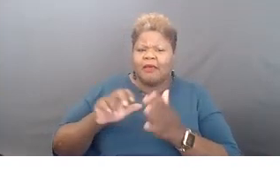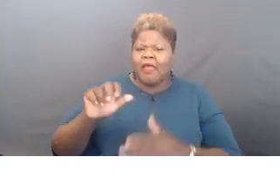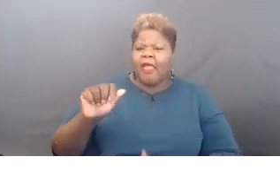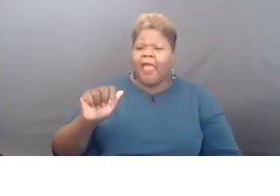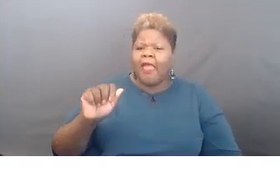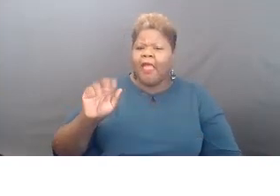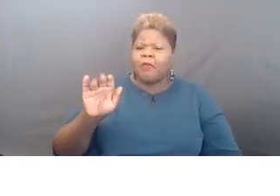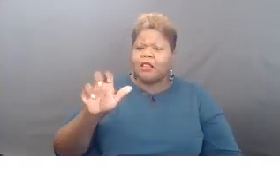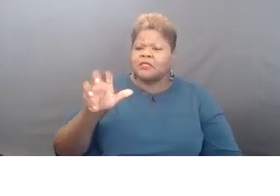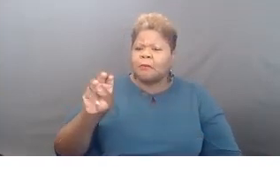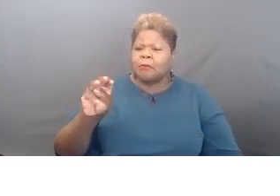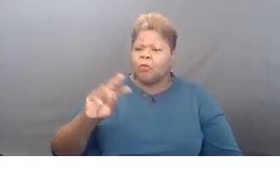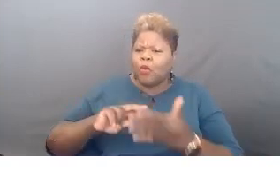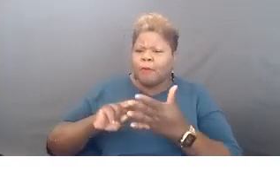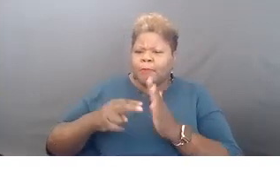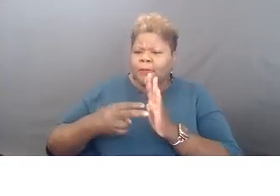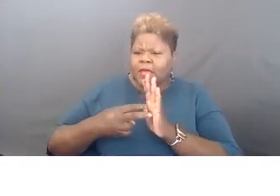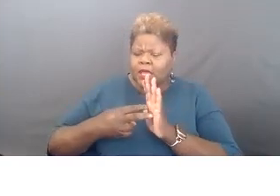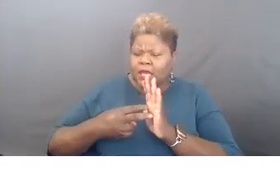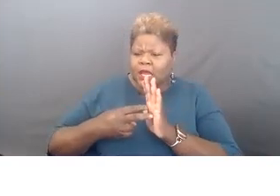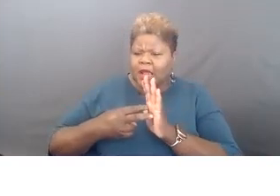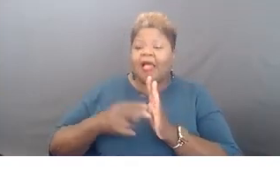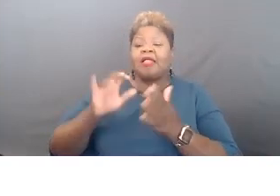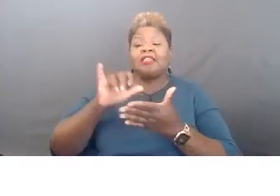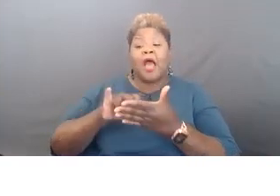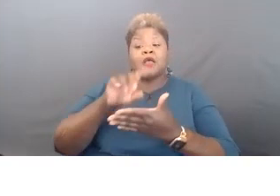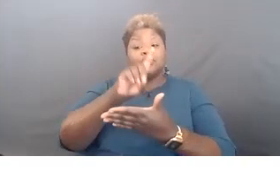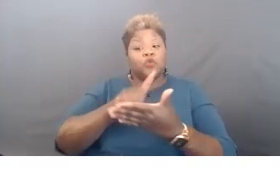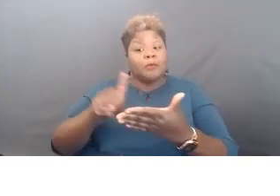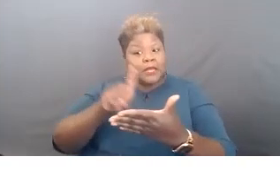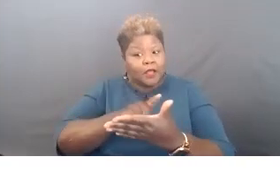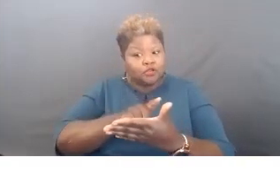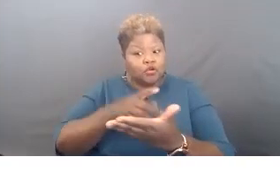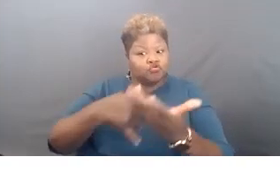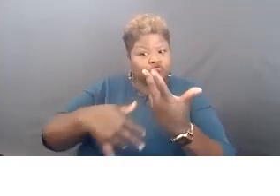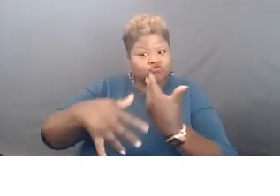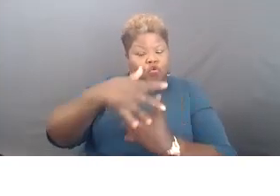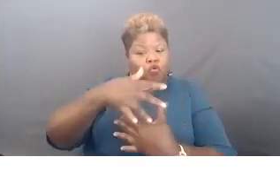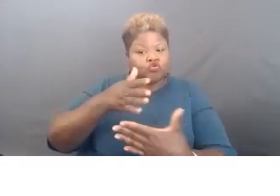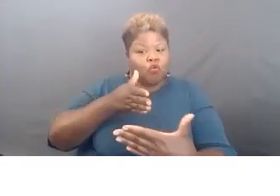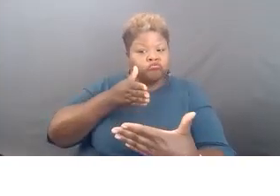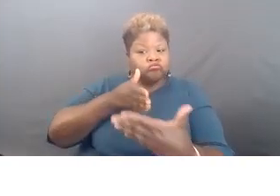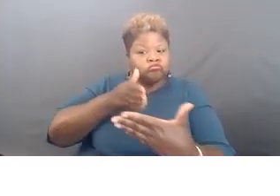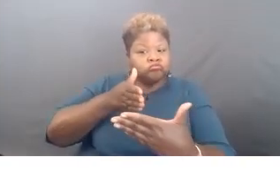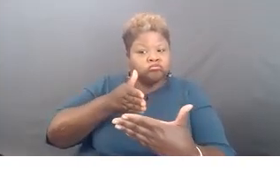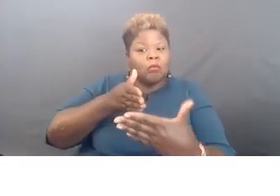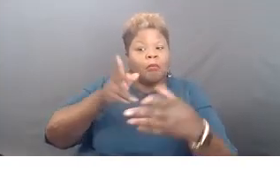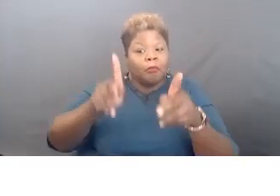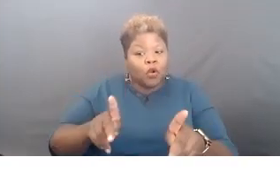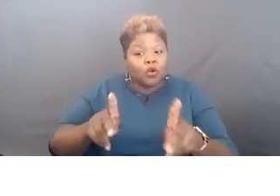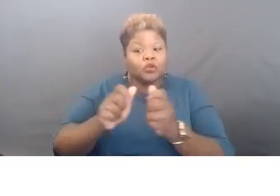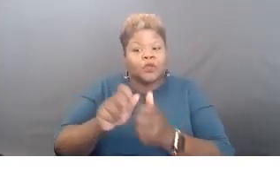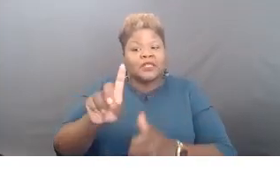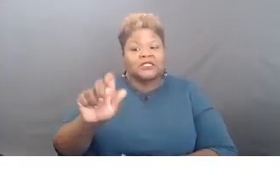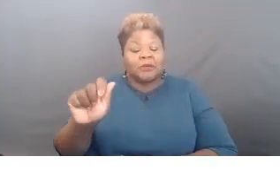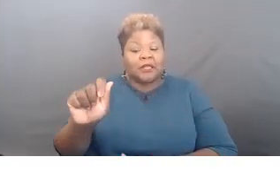ableism is the discrimination of social prejudice against people with disabilities based on